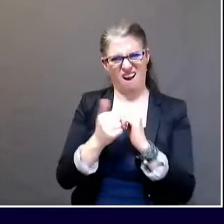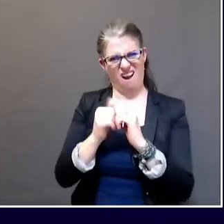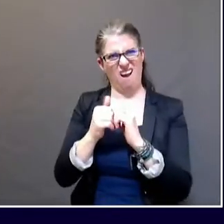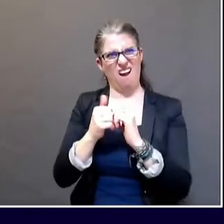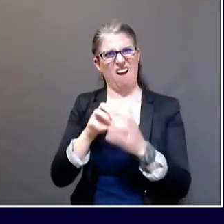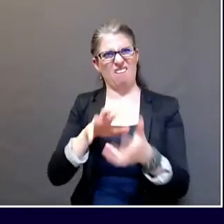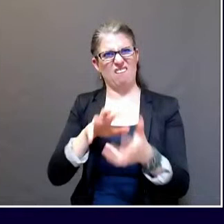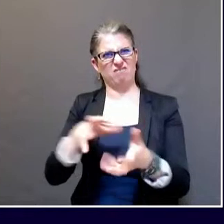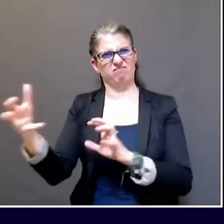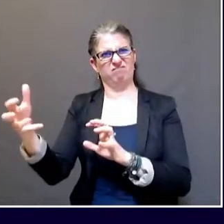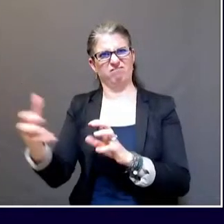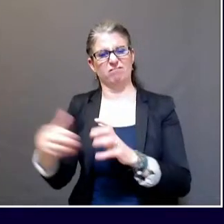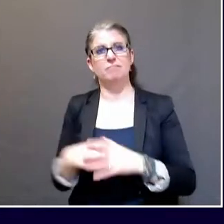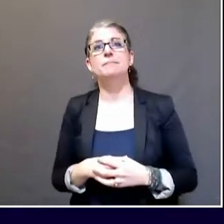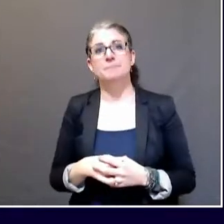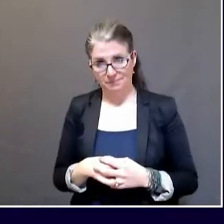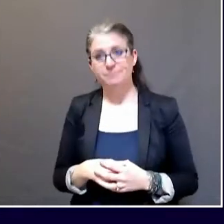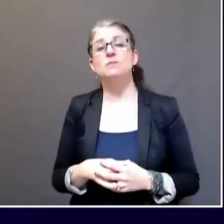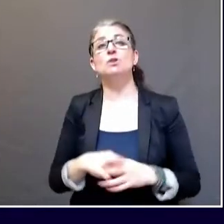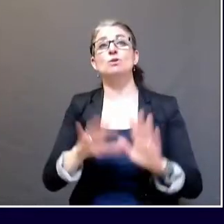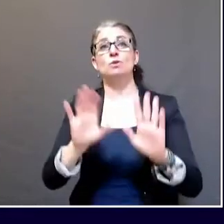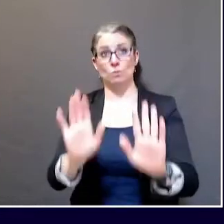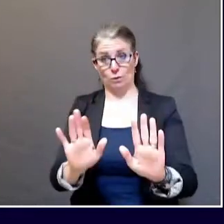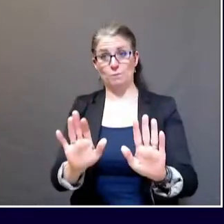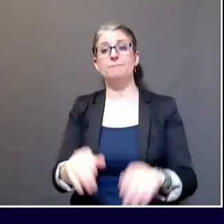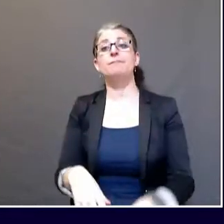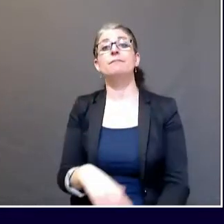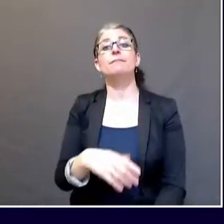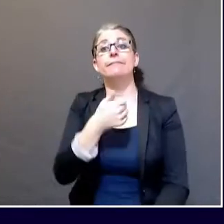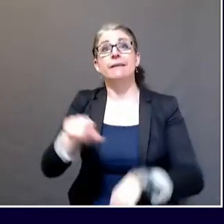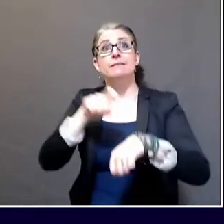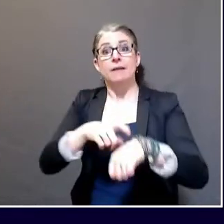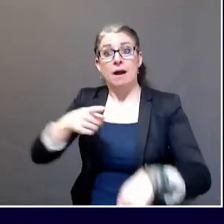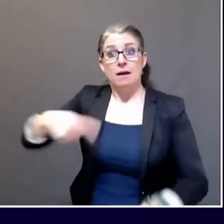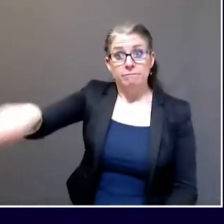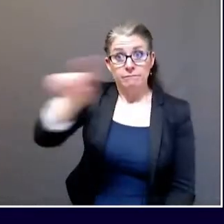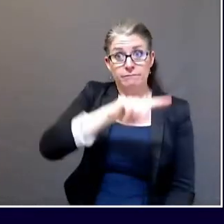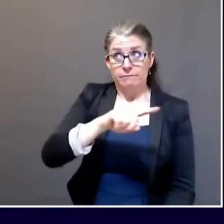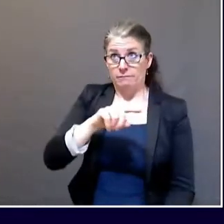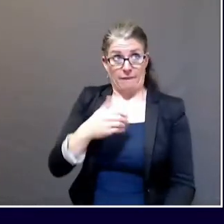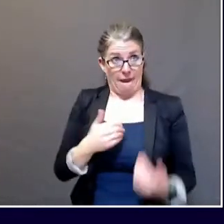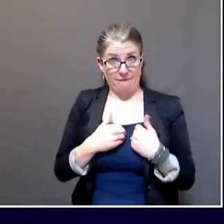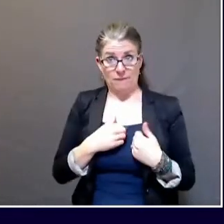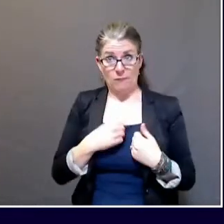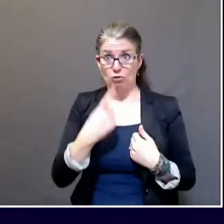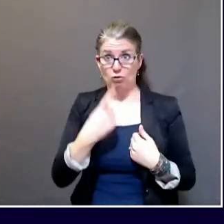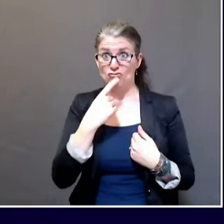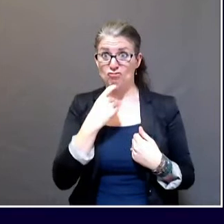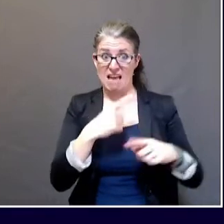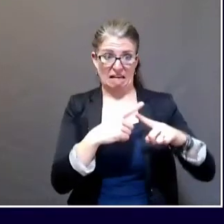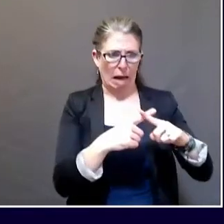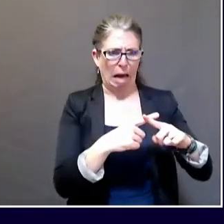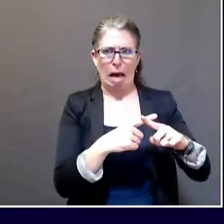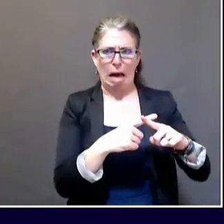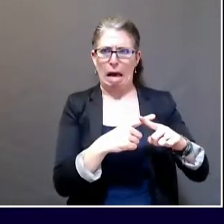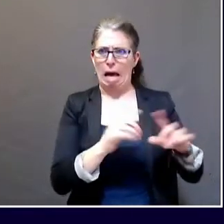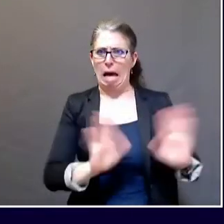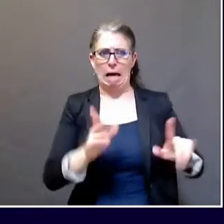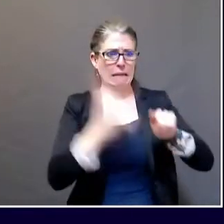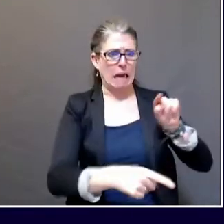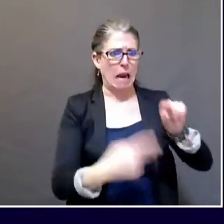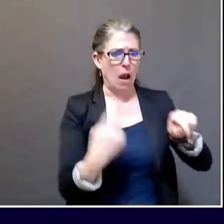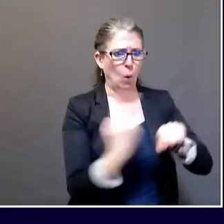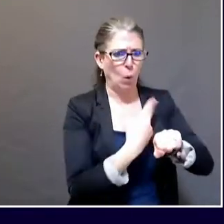it. We are working with the US CDC and the manufacturer, Moderna, who